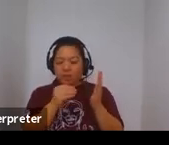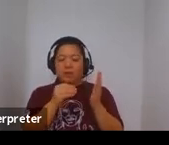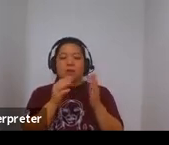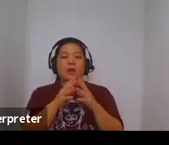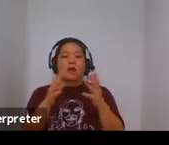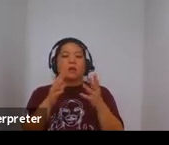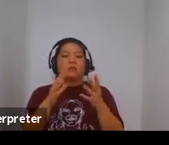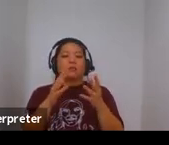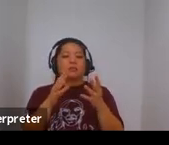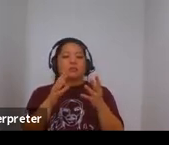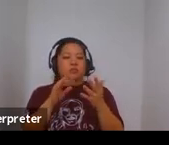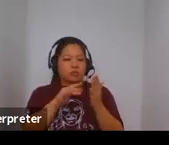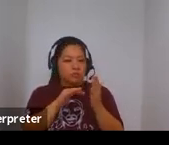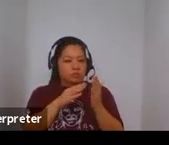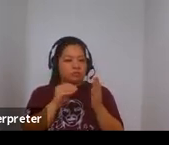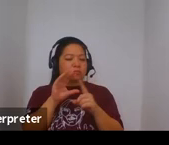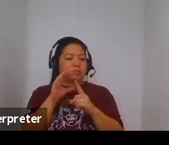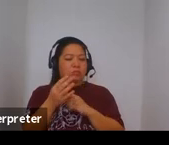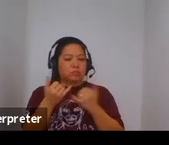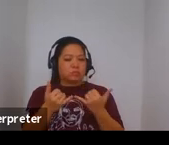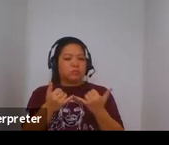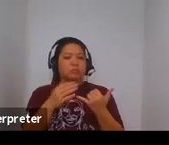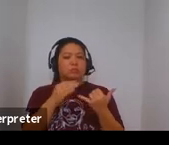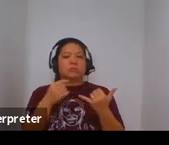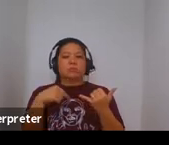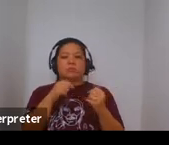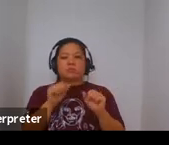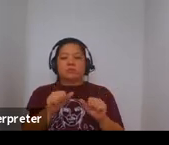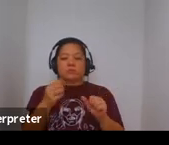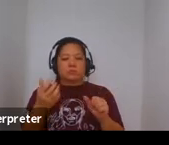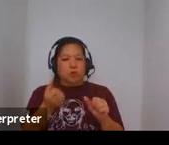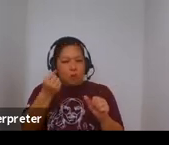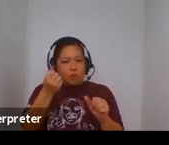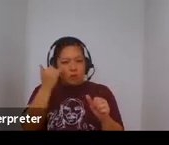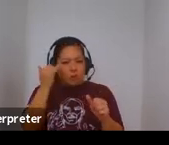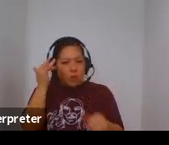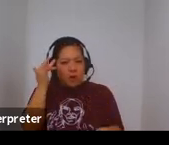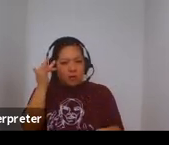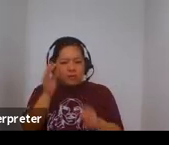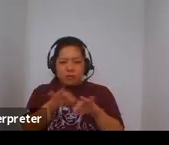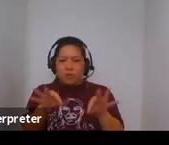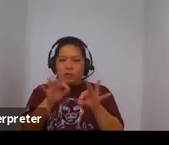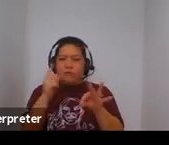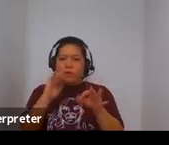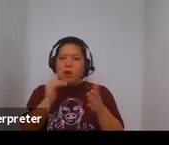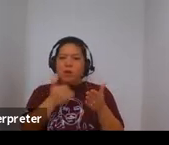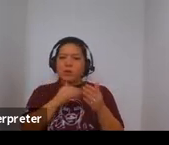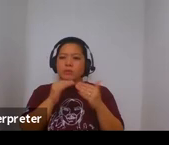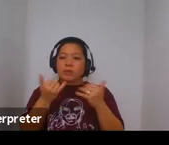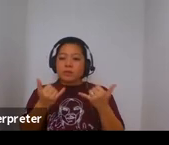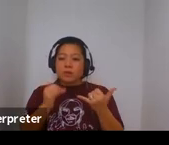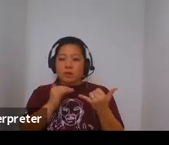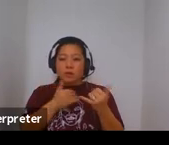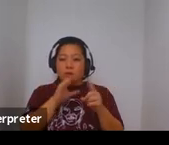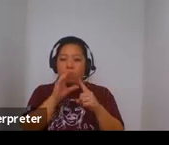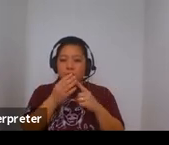the culture. So when we can hold up like why this would be so important for our community and our